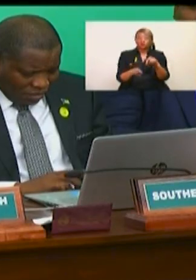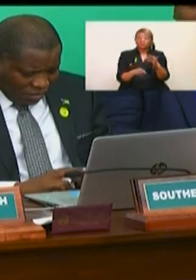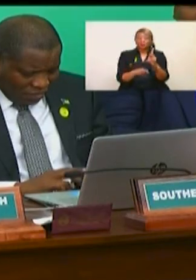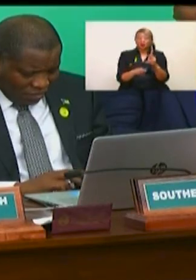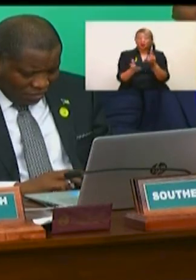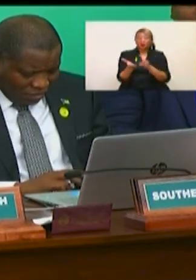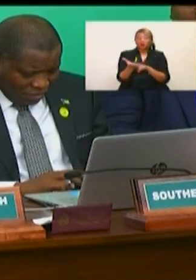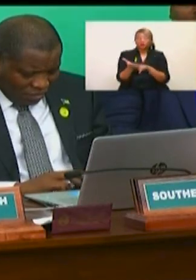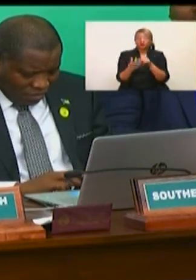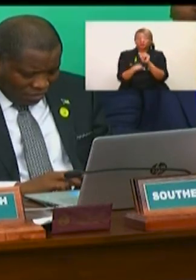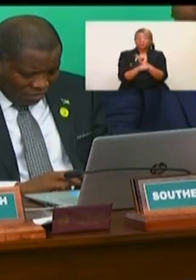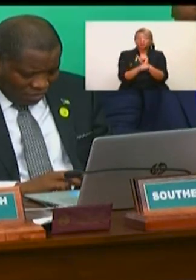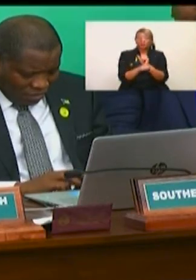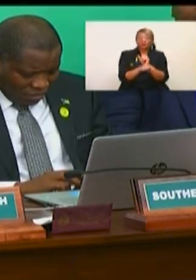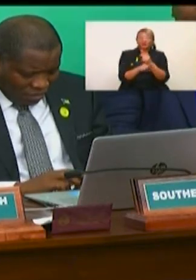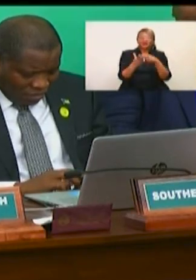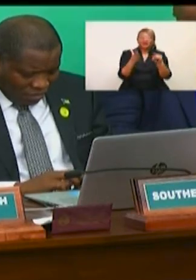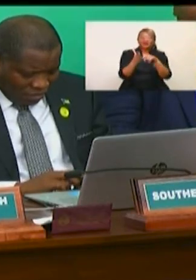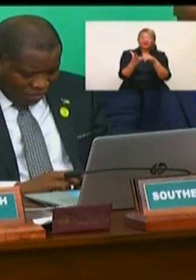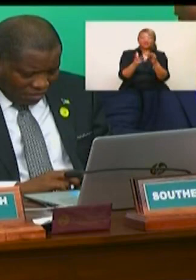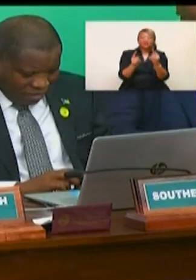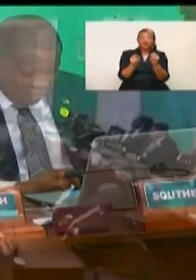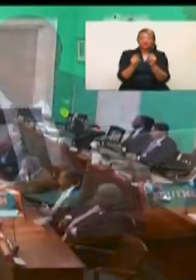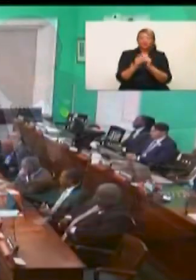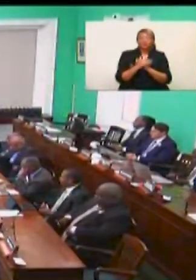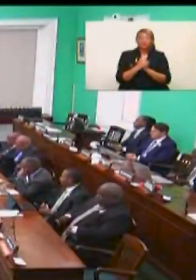and employment contract. Mm. Cancel it.